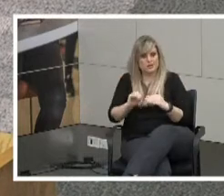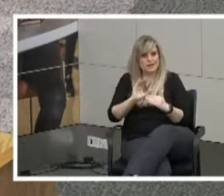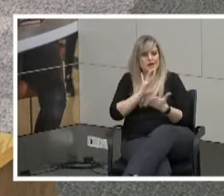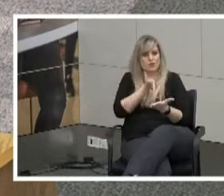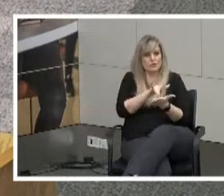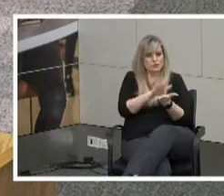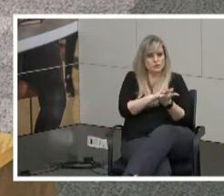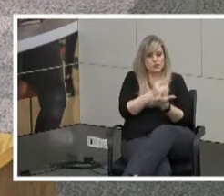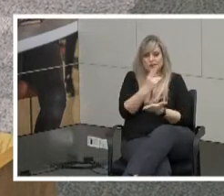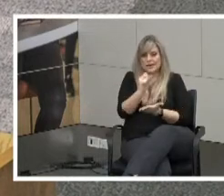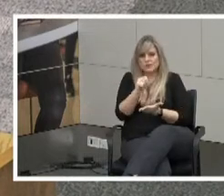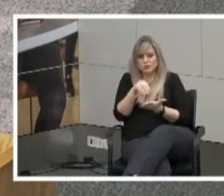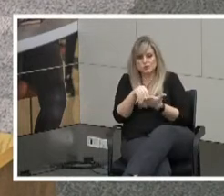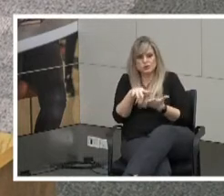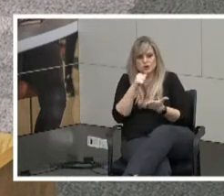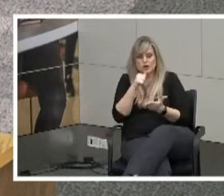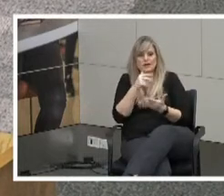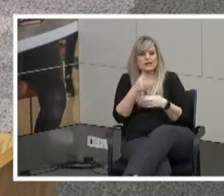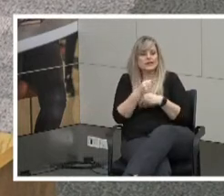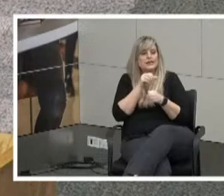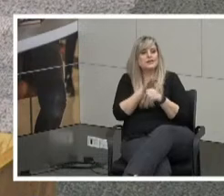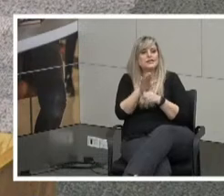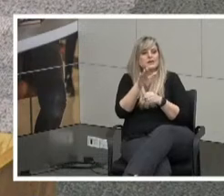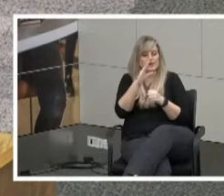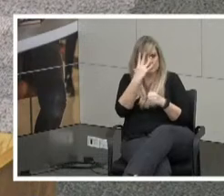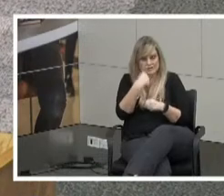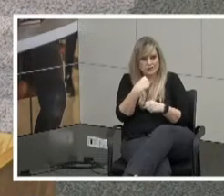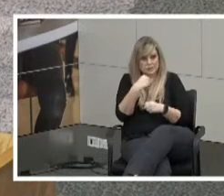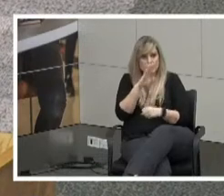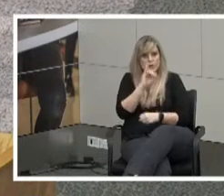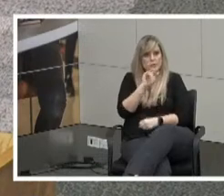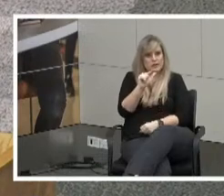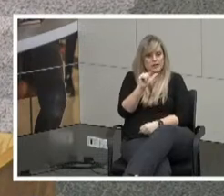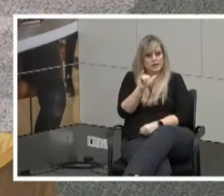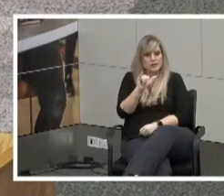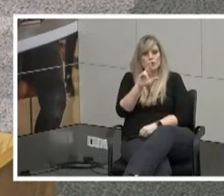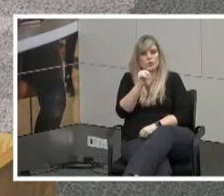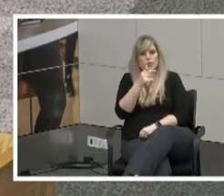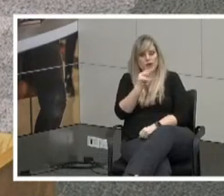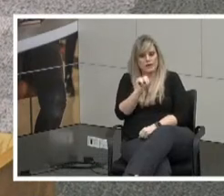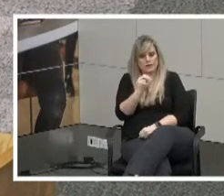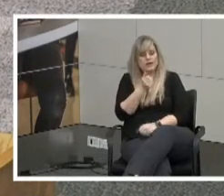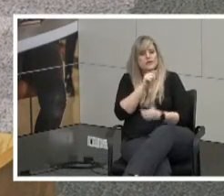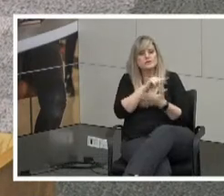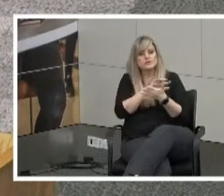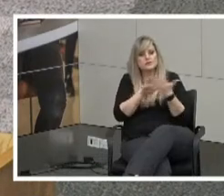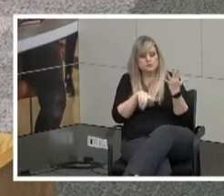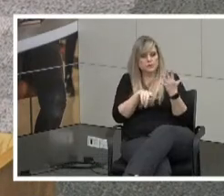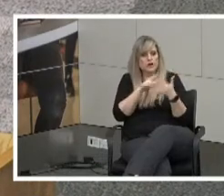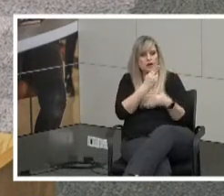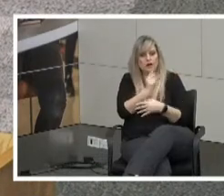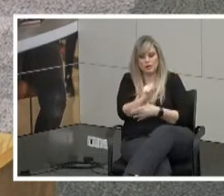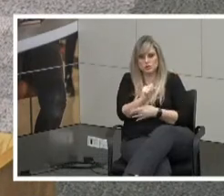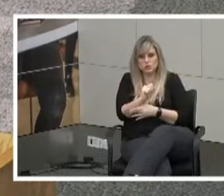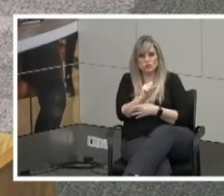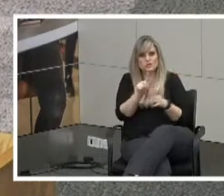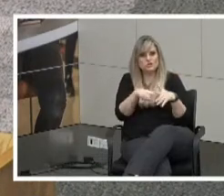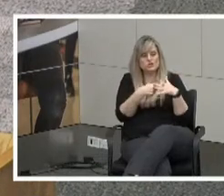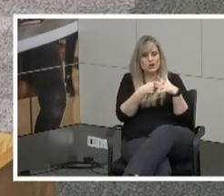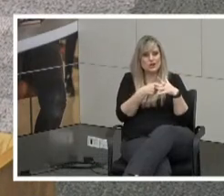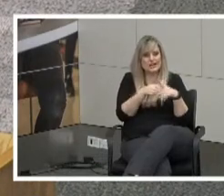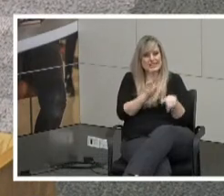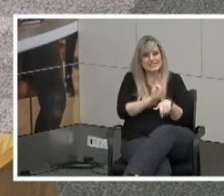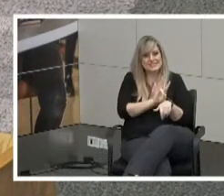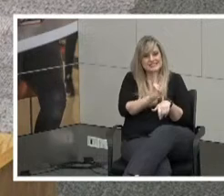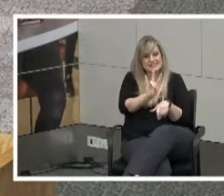students are not getting adequate sleep when Billy Reagan K through 8 and certain middle and high schools in the district start as early